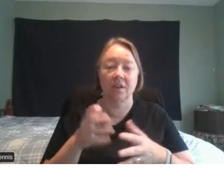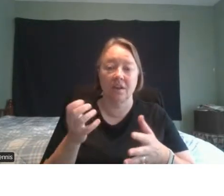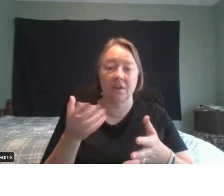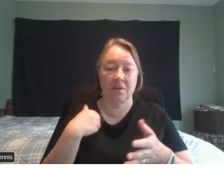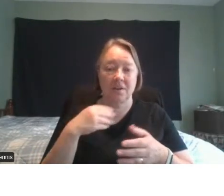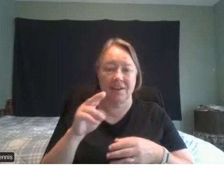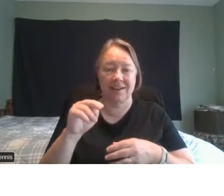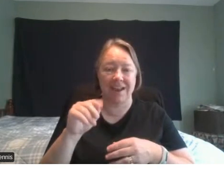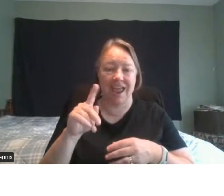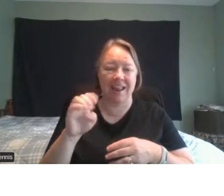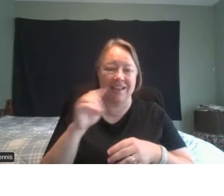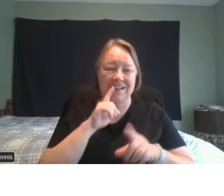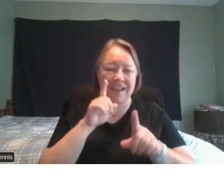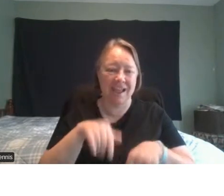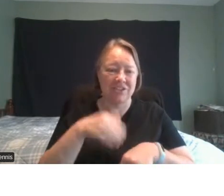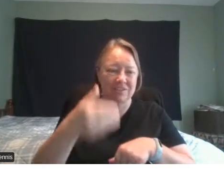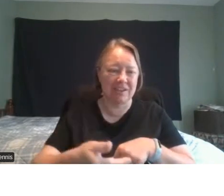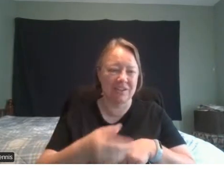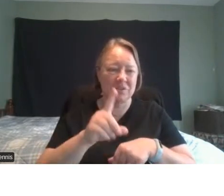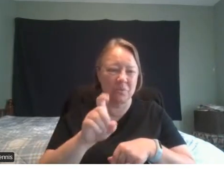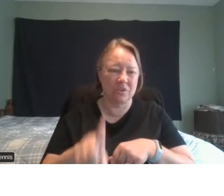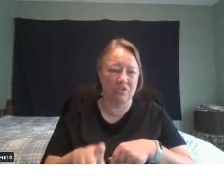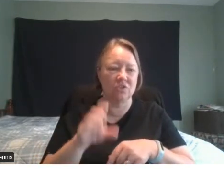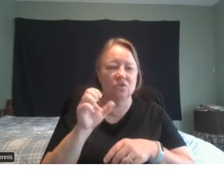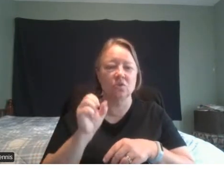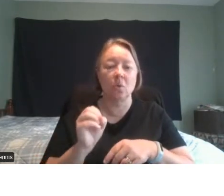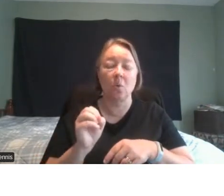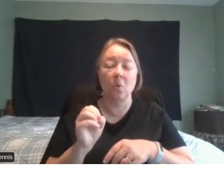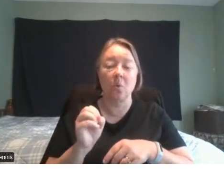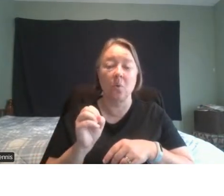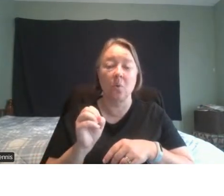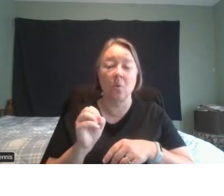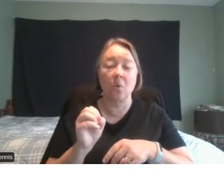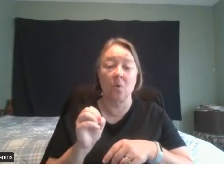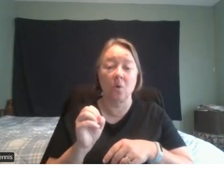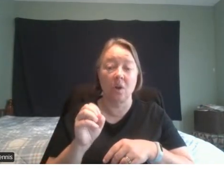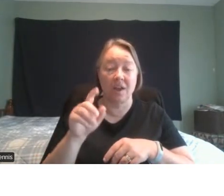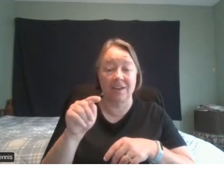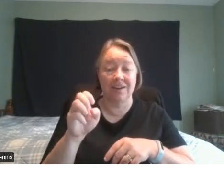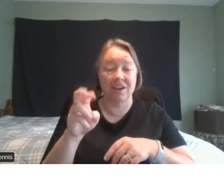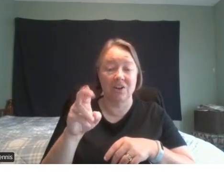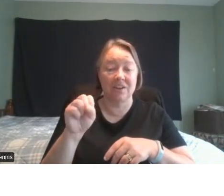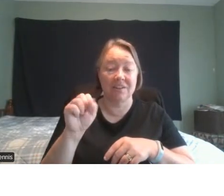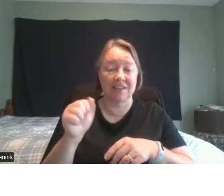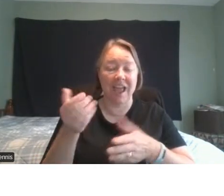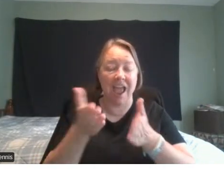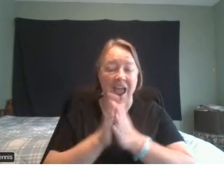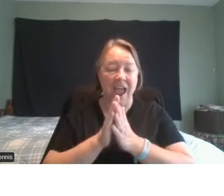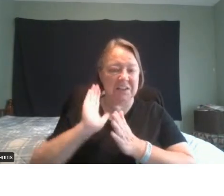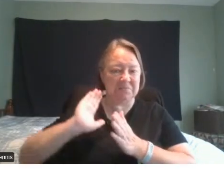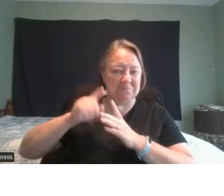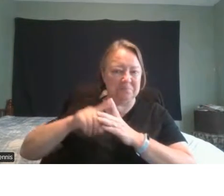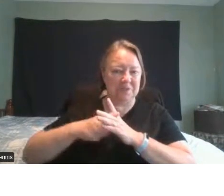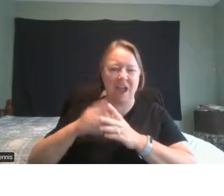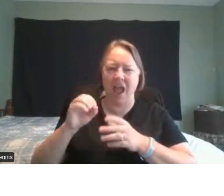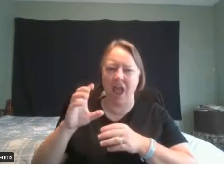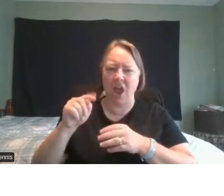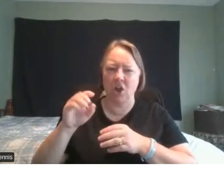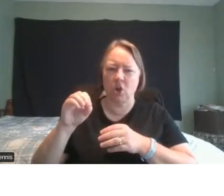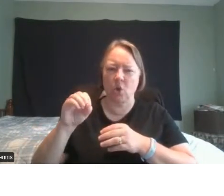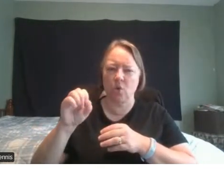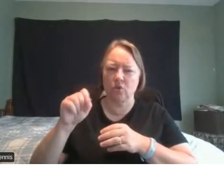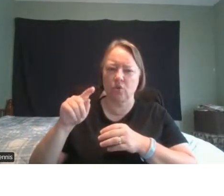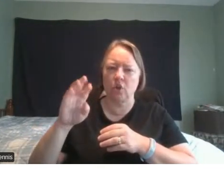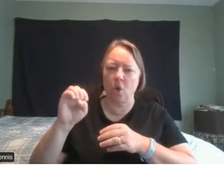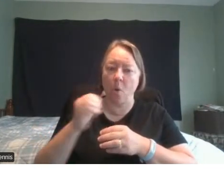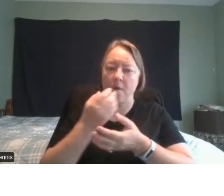to answer this one. So Teresa asked right in the beginning, like, is OctoStudio free?